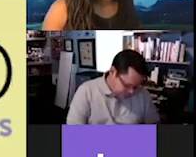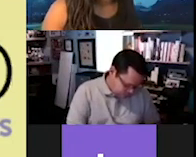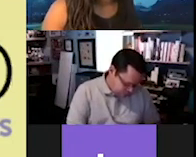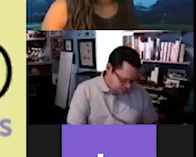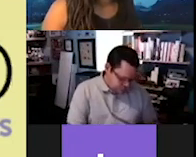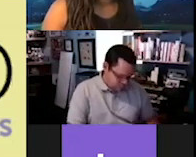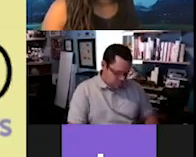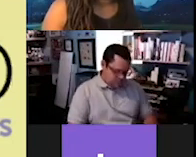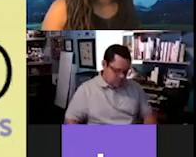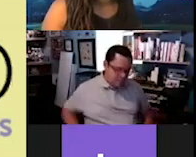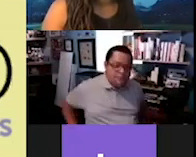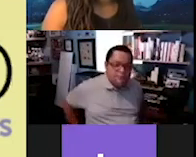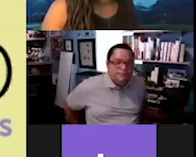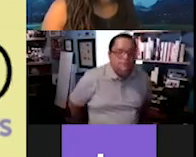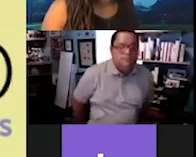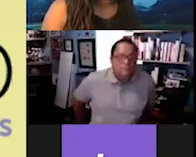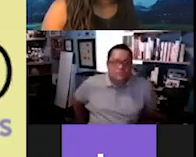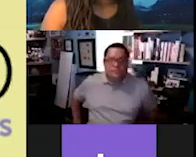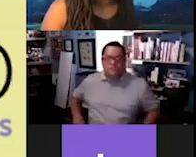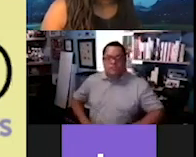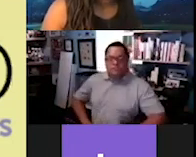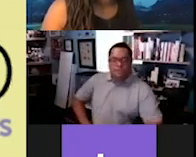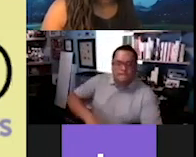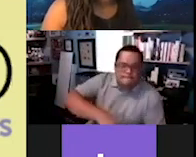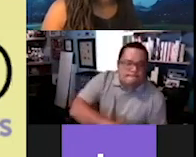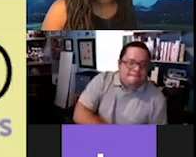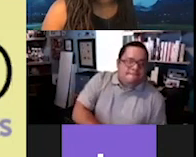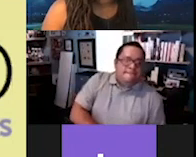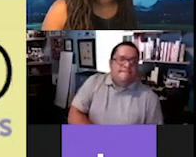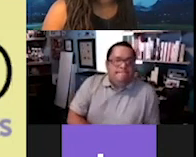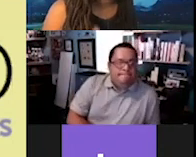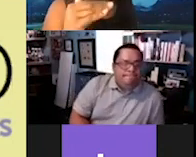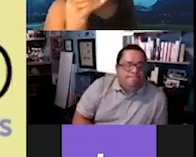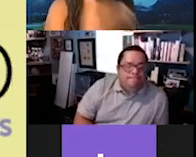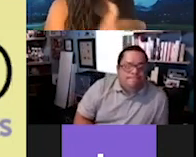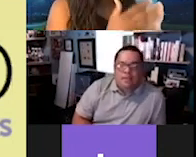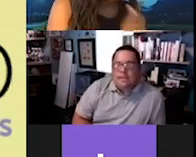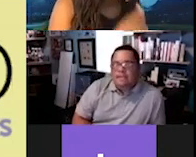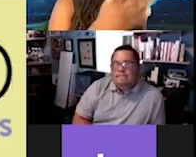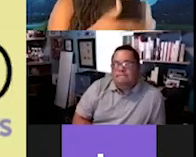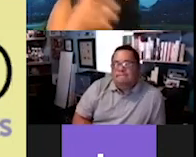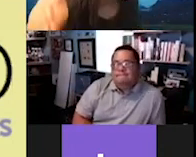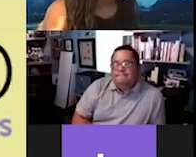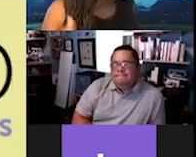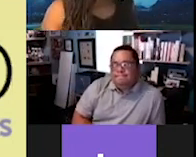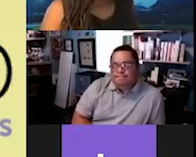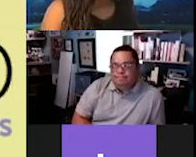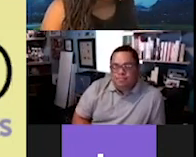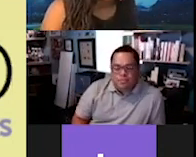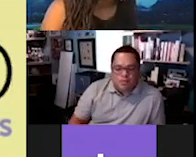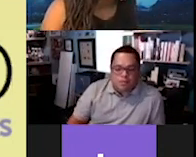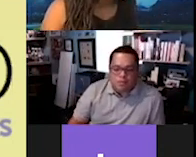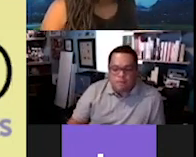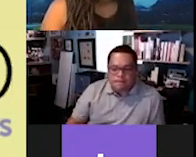So this year we hosted a conference called Pivot, which was designing a world, it's Pivot 2020, designing a world of